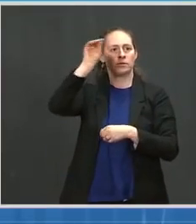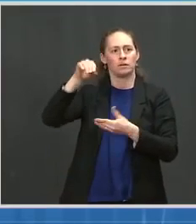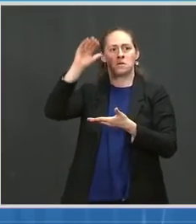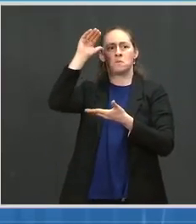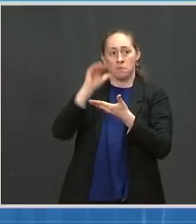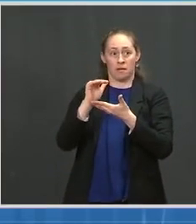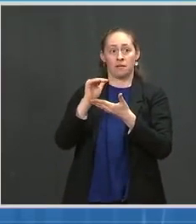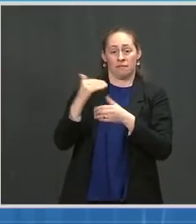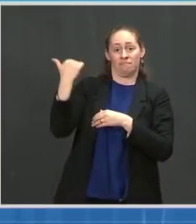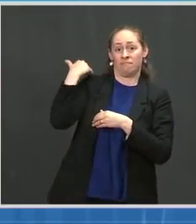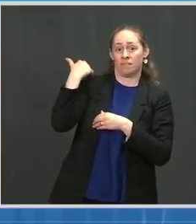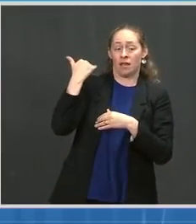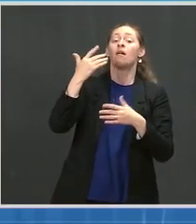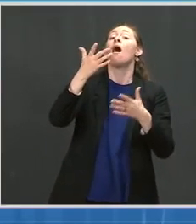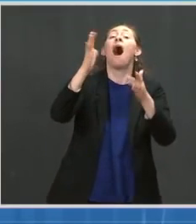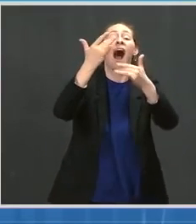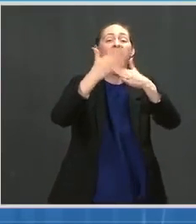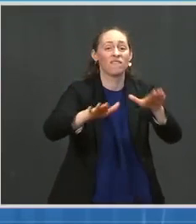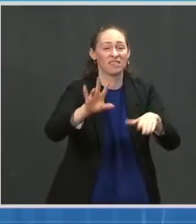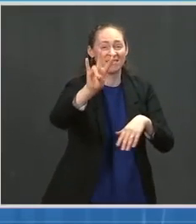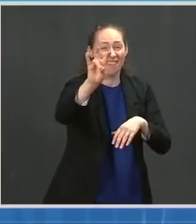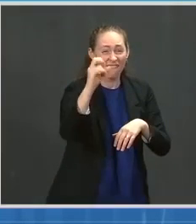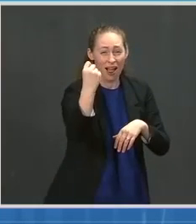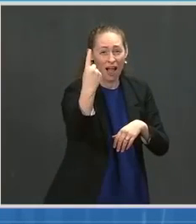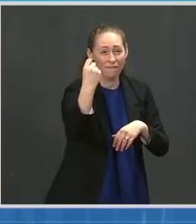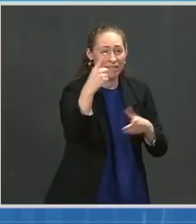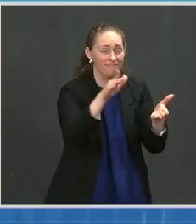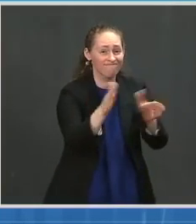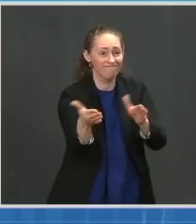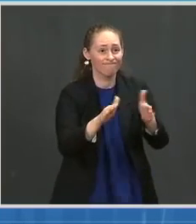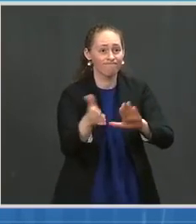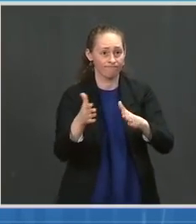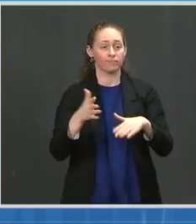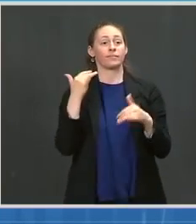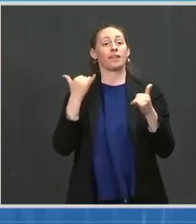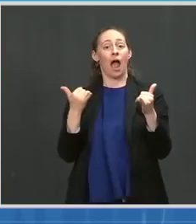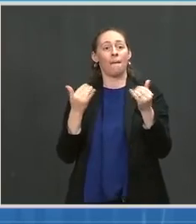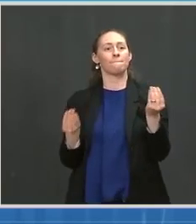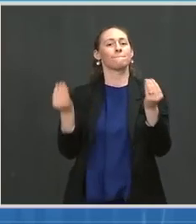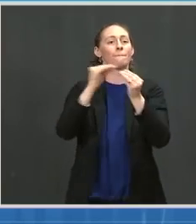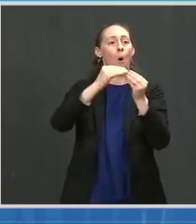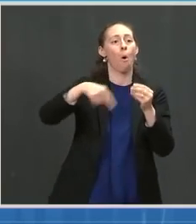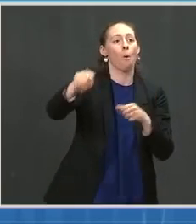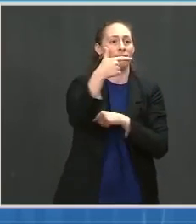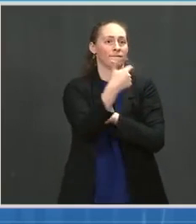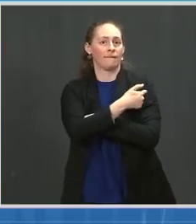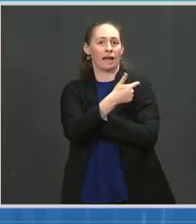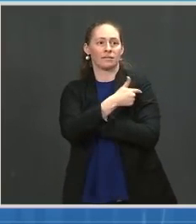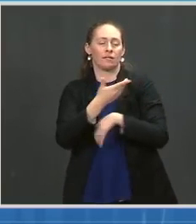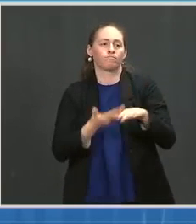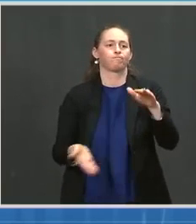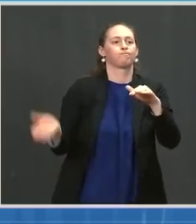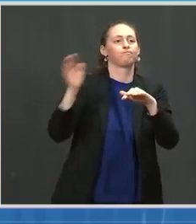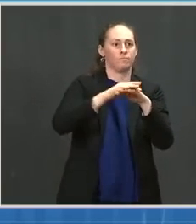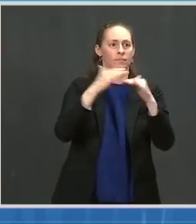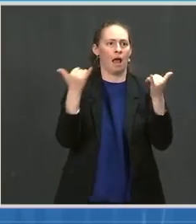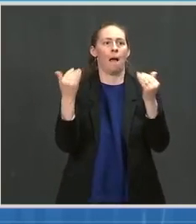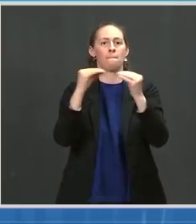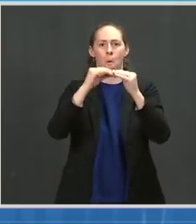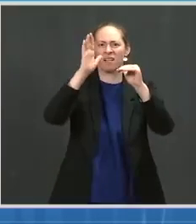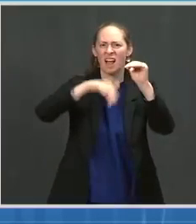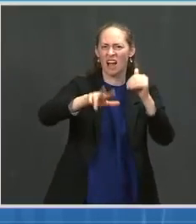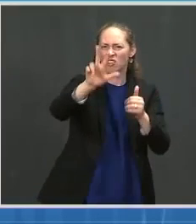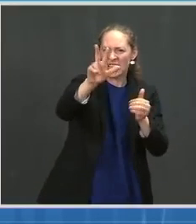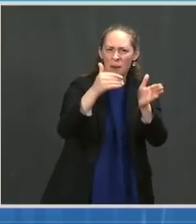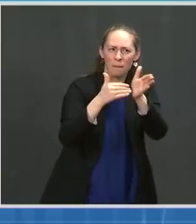711. Vaccinations continue to increase, with the most recent 7-day average of nearly 3 million vaccinations